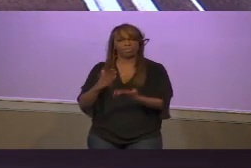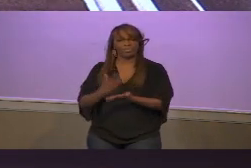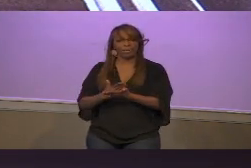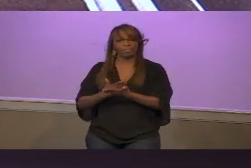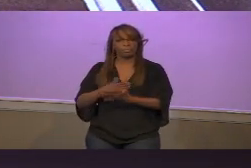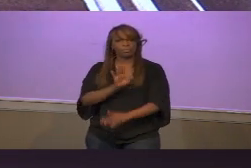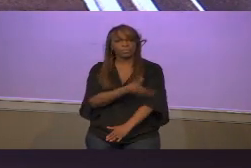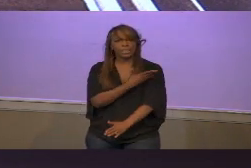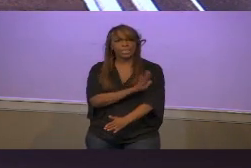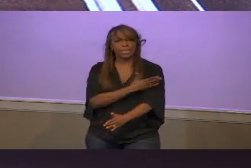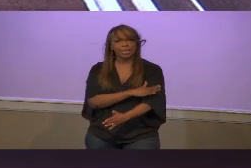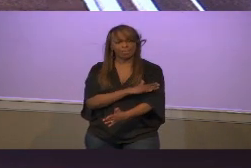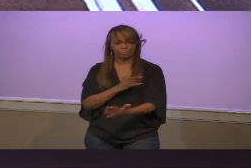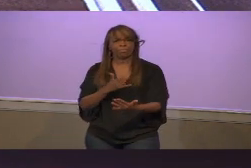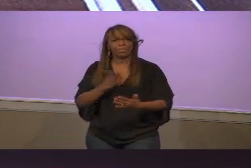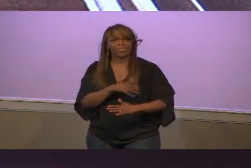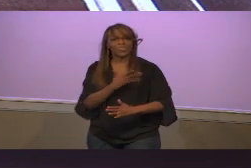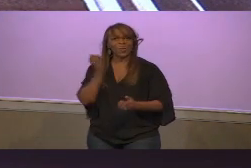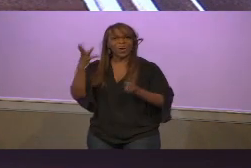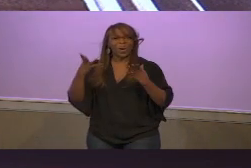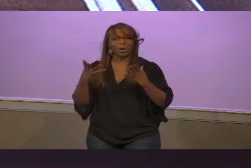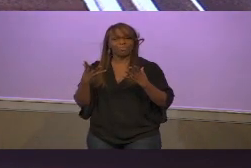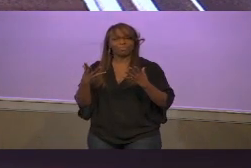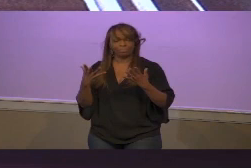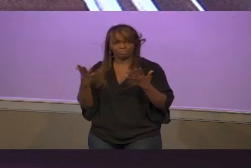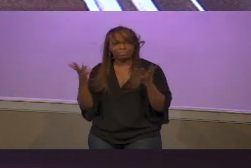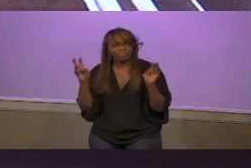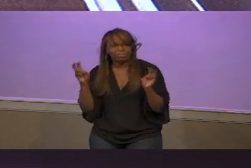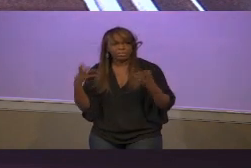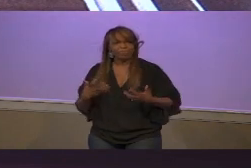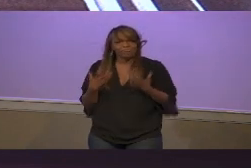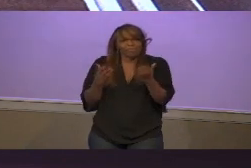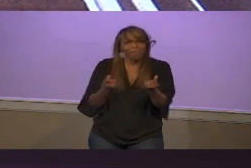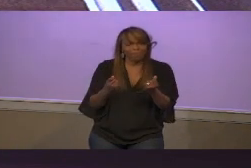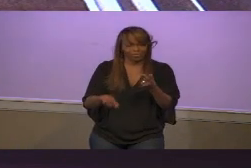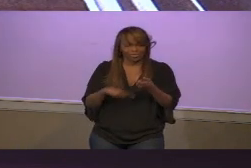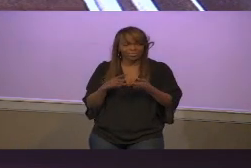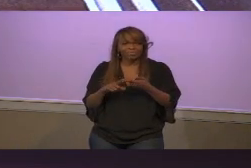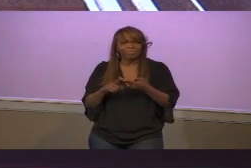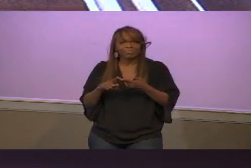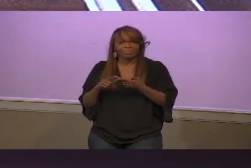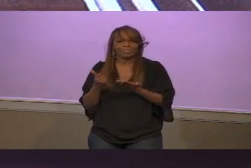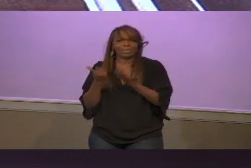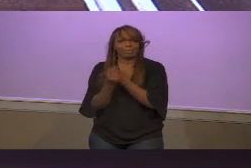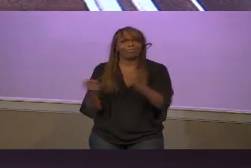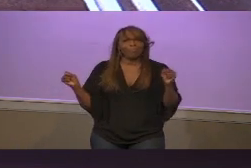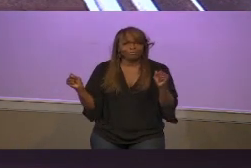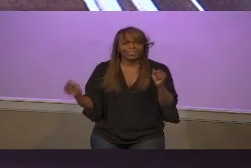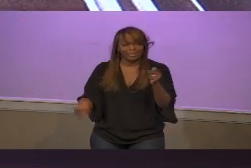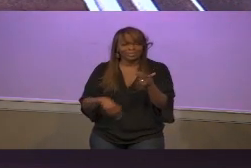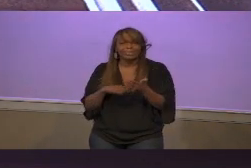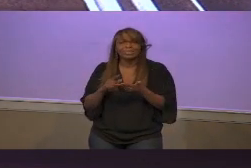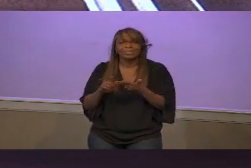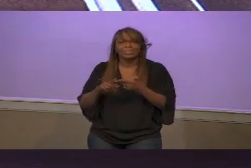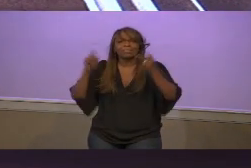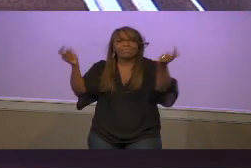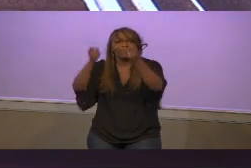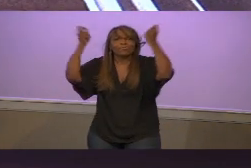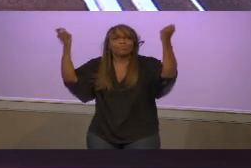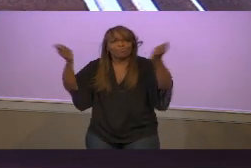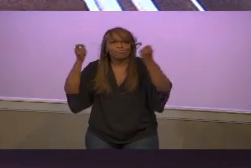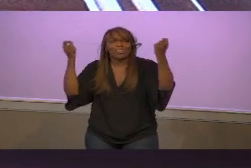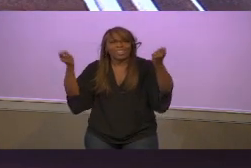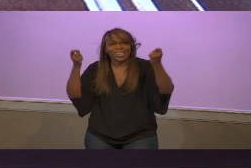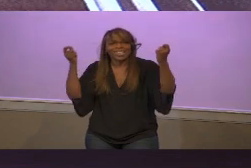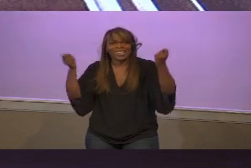song. They would sing songs of recovery. They would sing songs of deliverance. They would sing songs of victory.